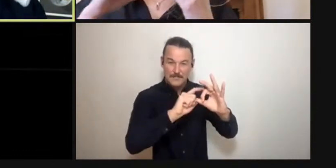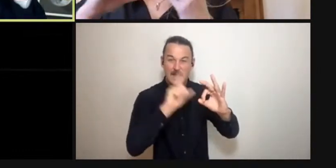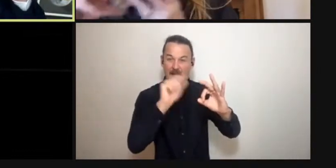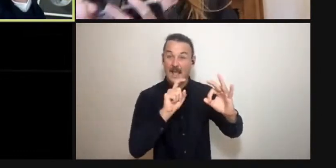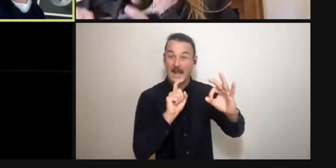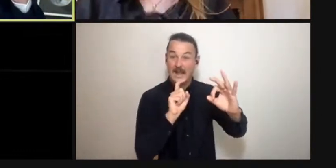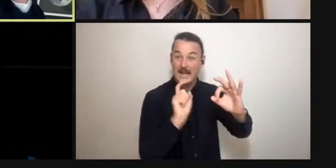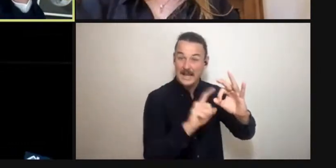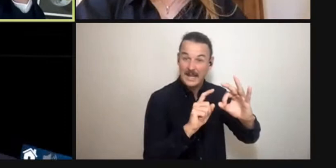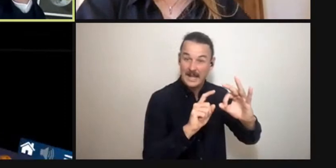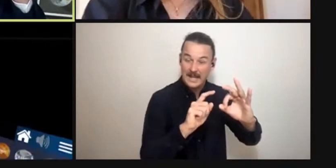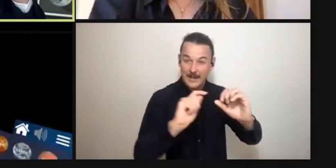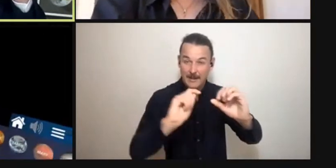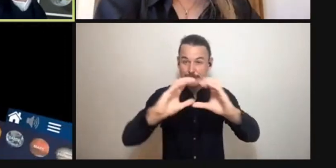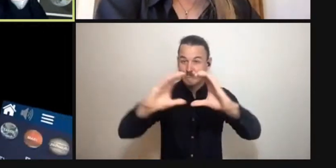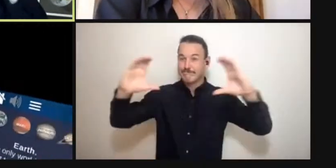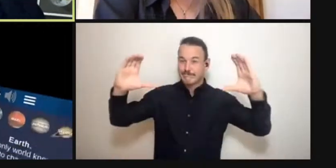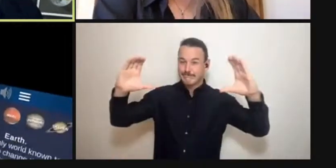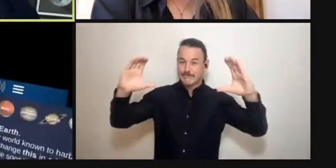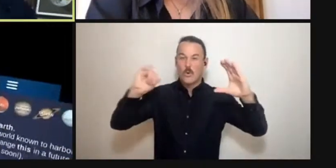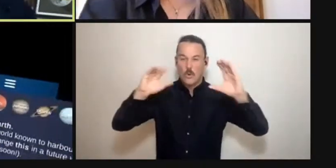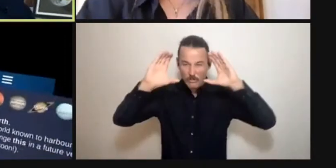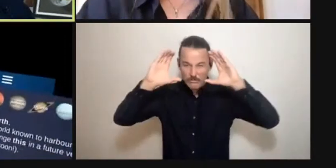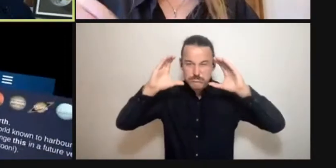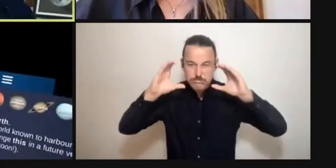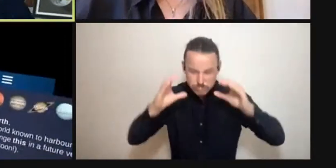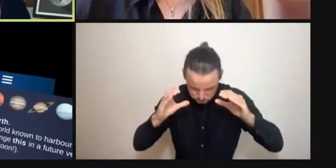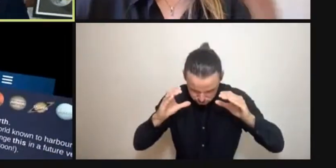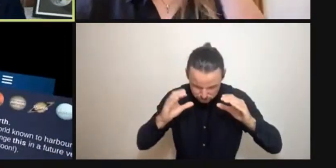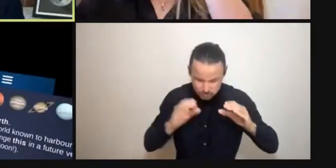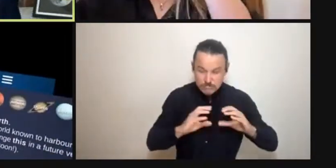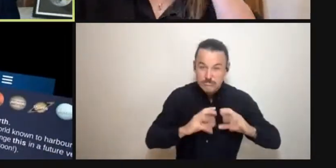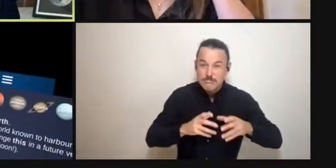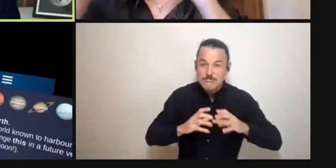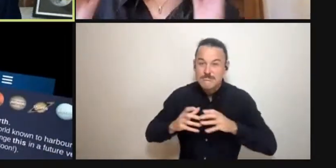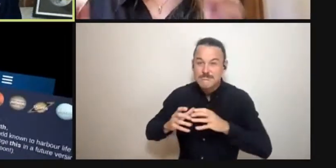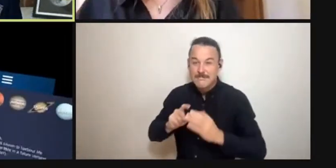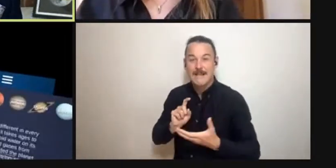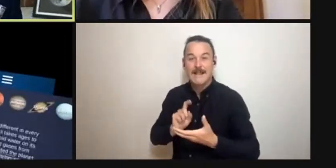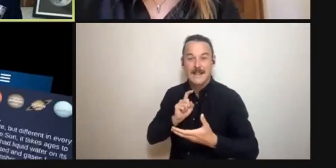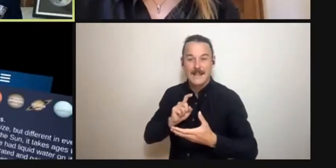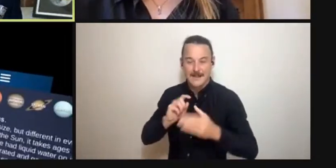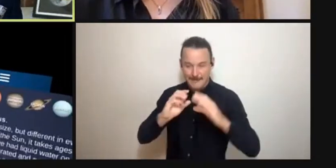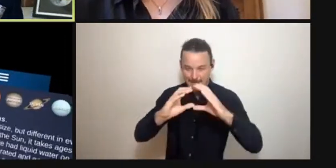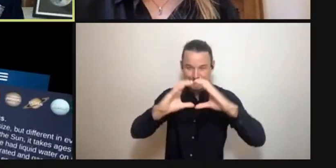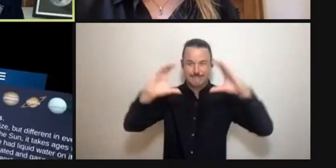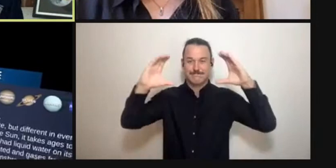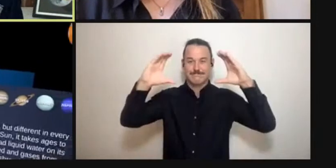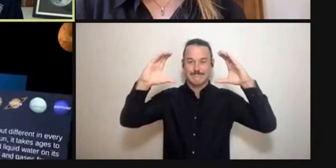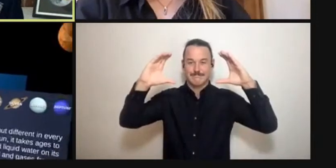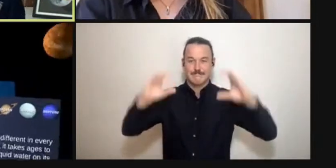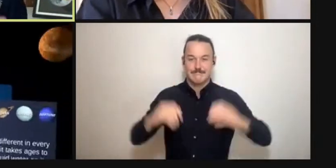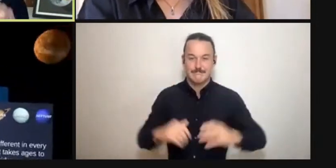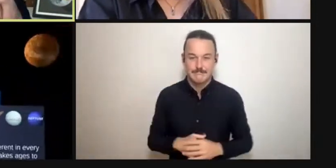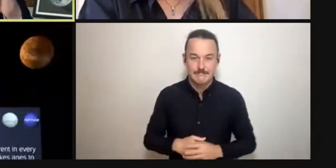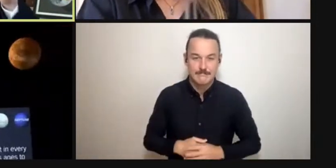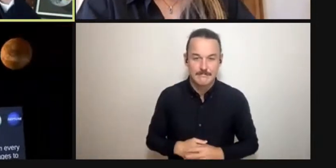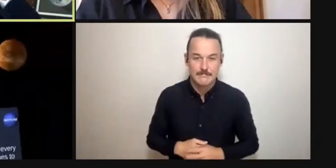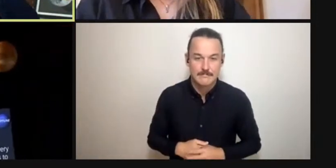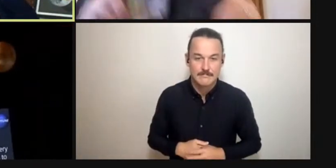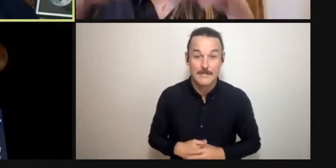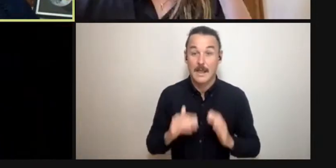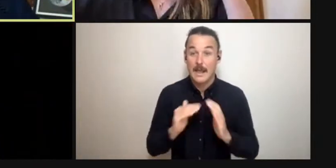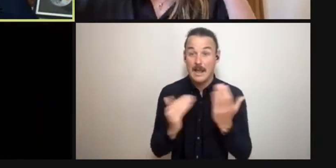or, again, just use the menu, click. And we should now see a an